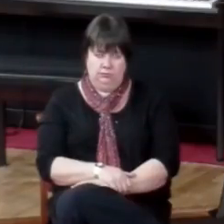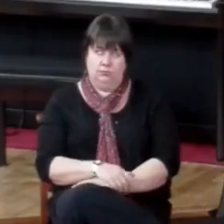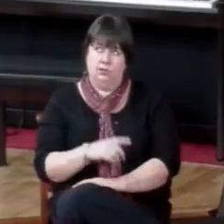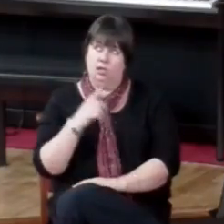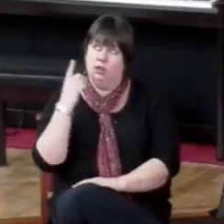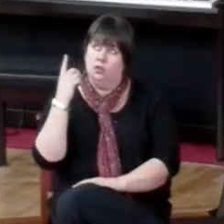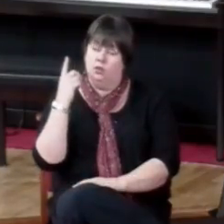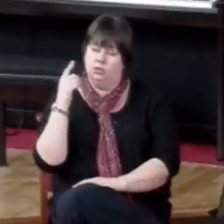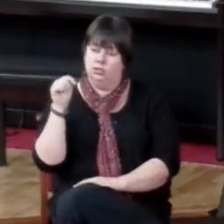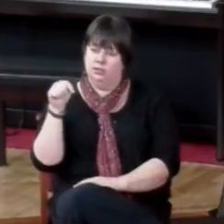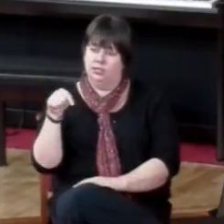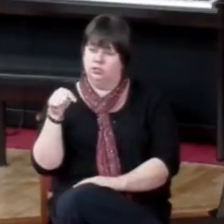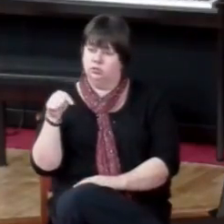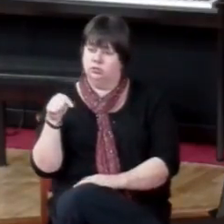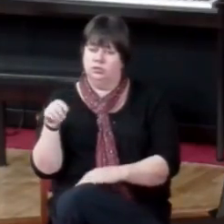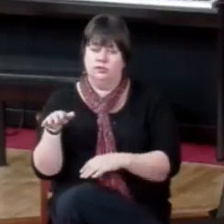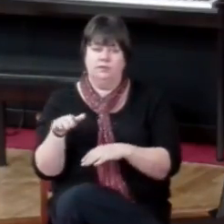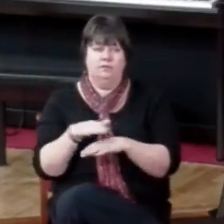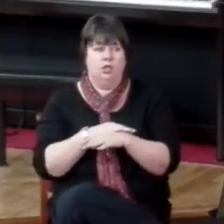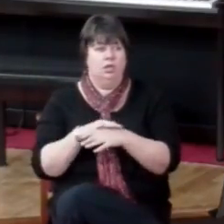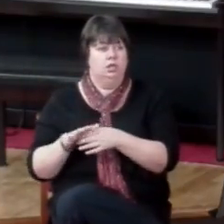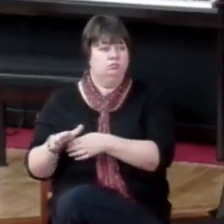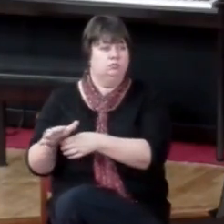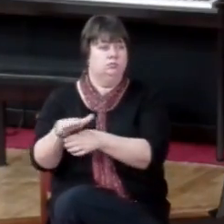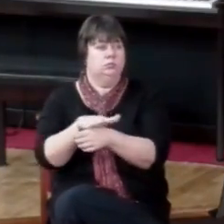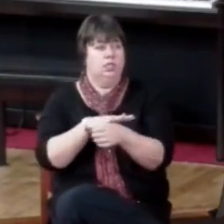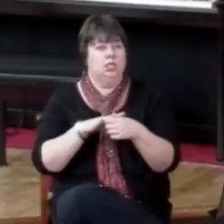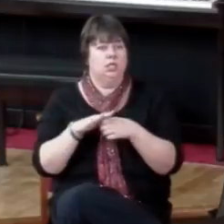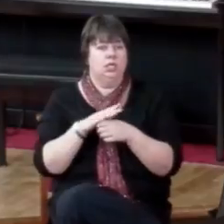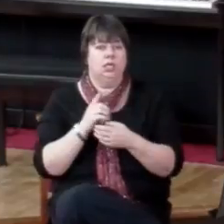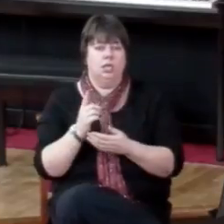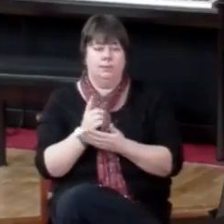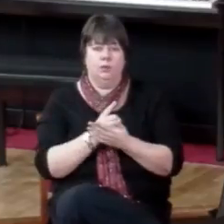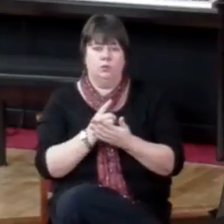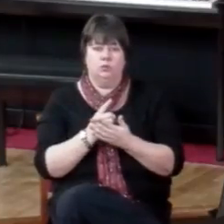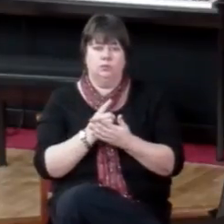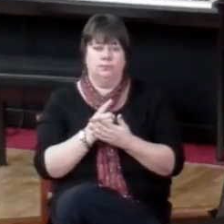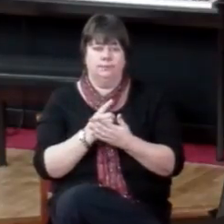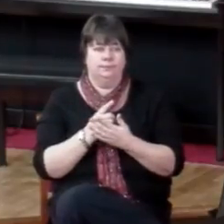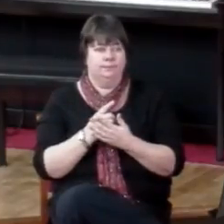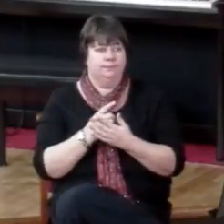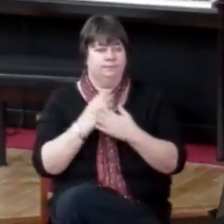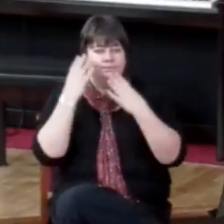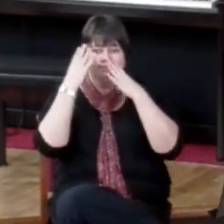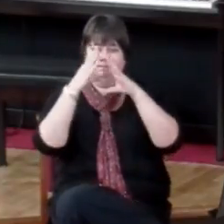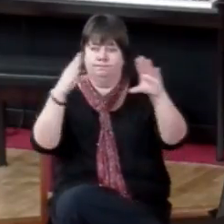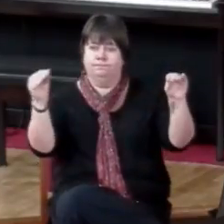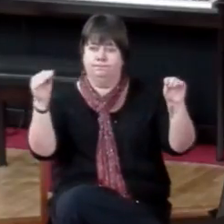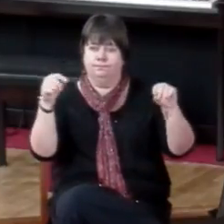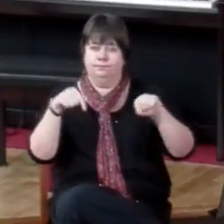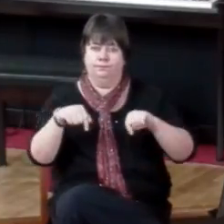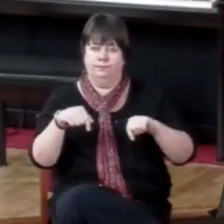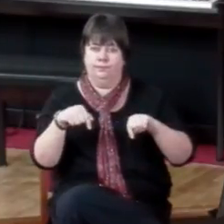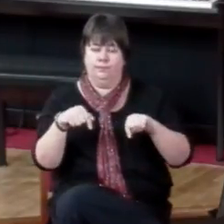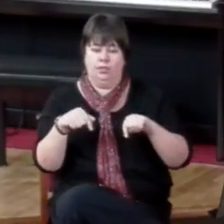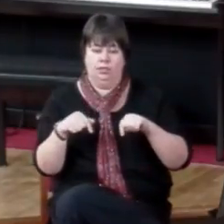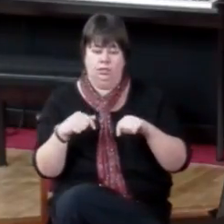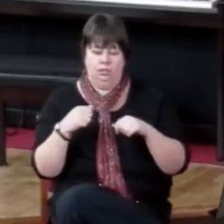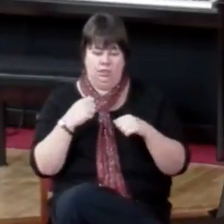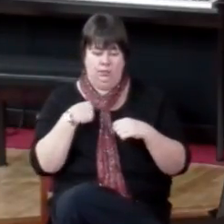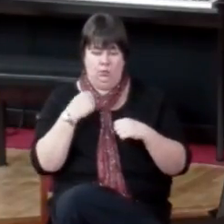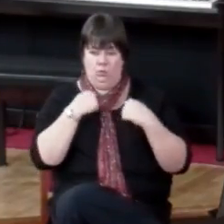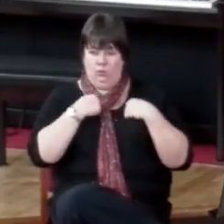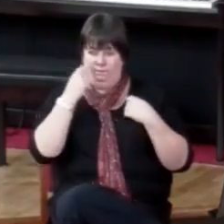Lord, this whole area of being public about our faith outside of this building is one we find